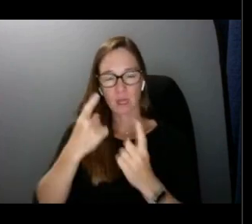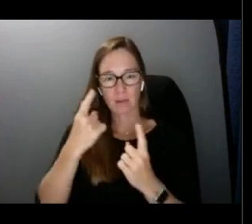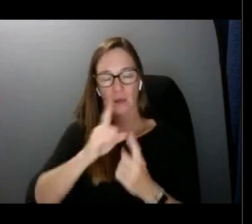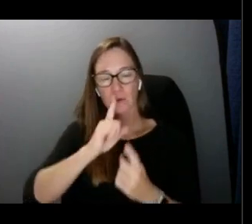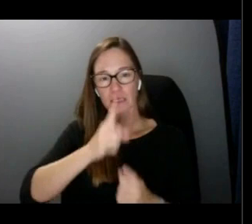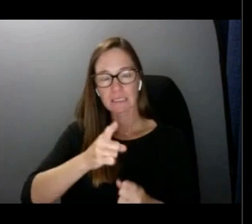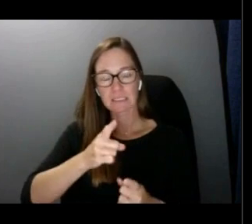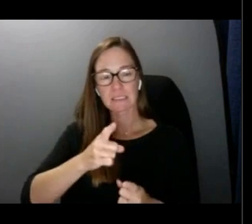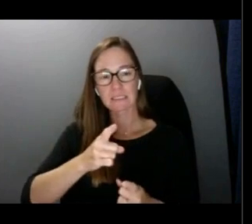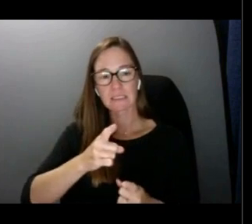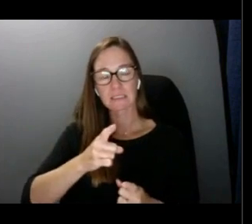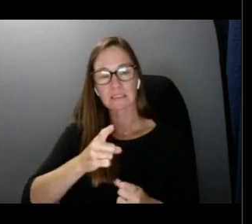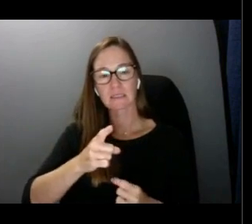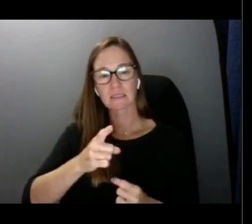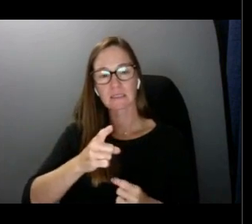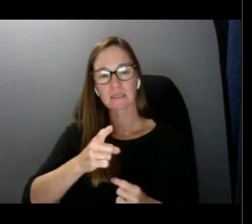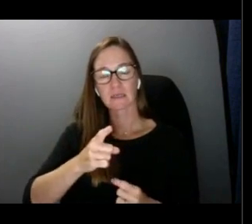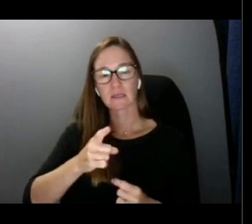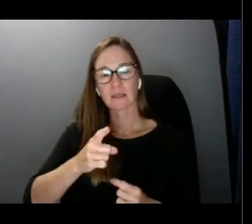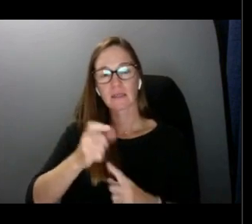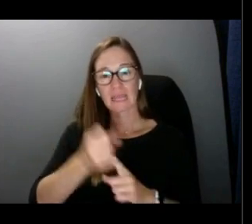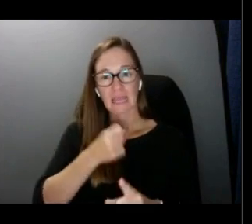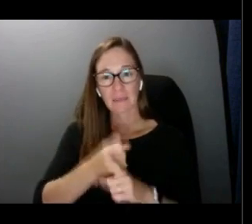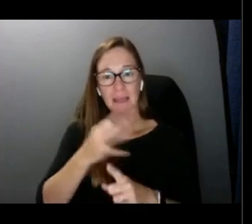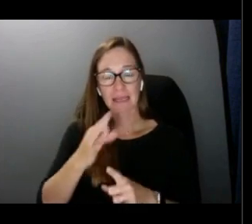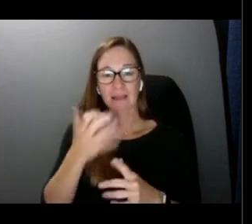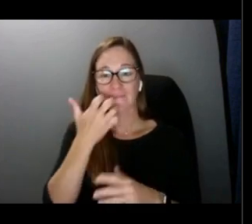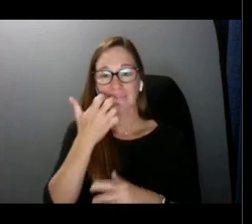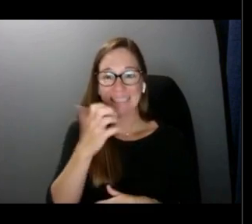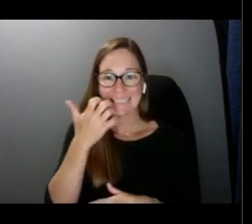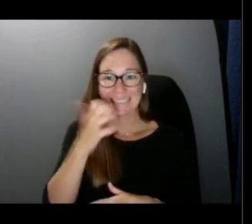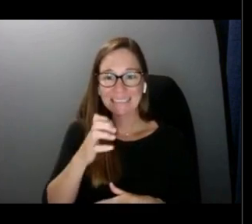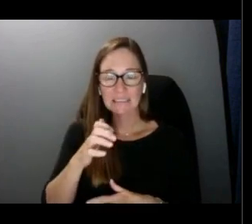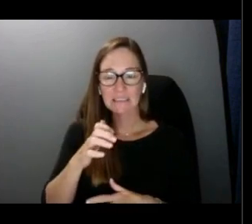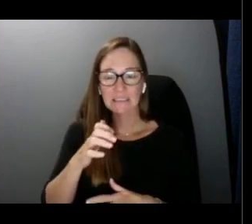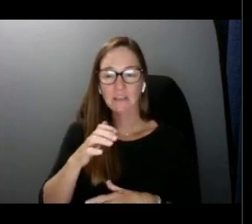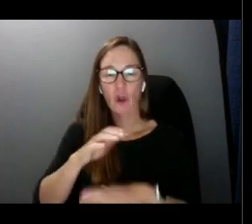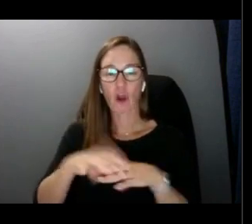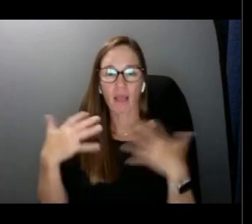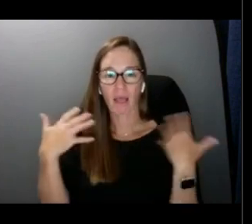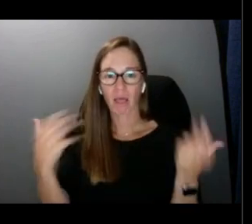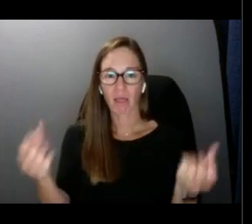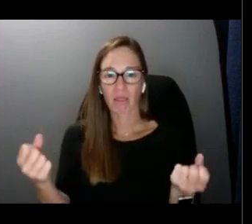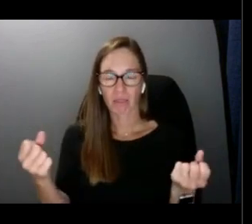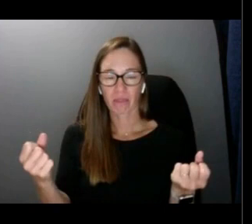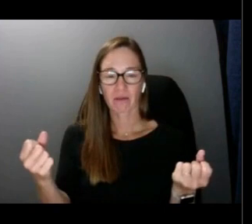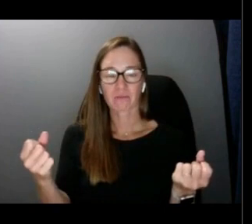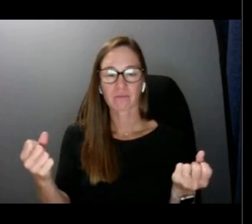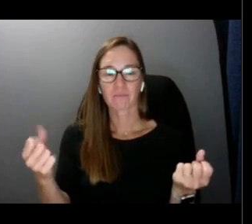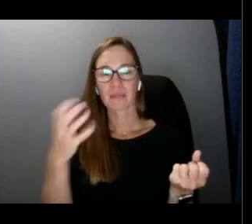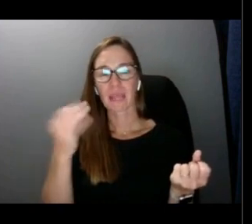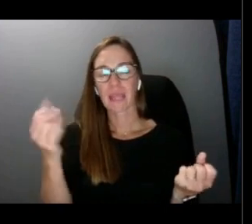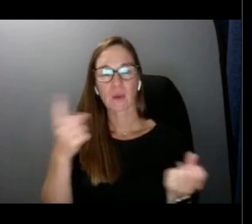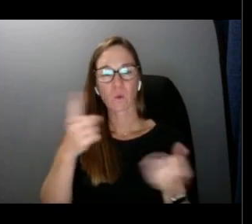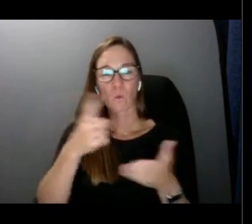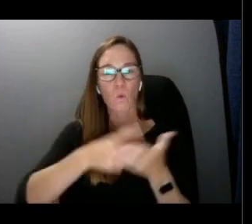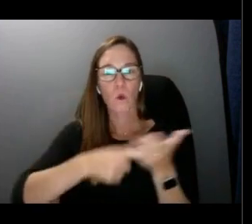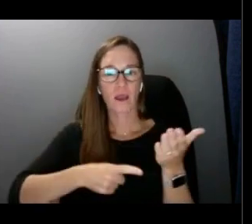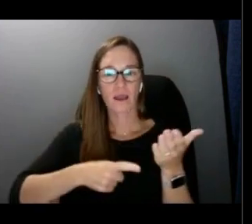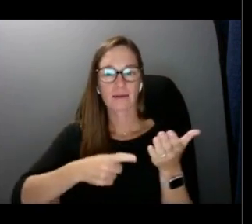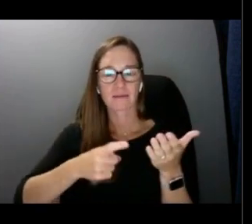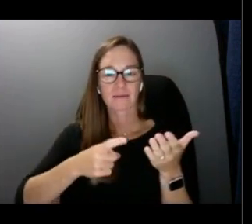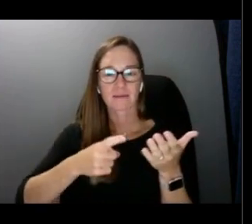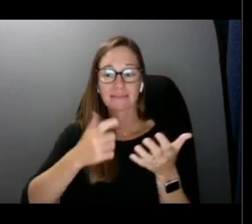is the impacts of heat on health, and what